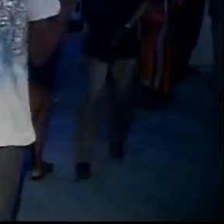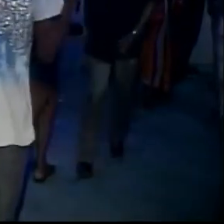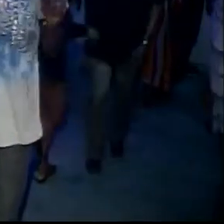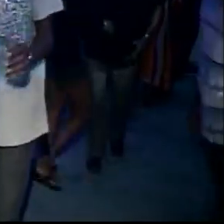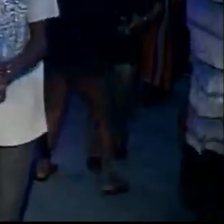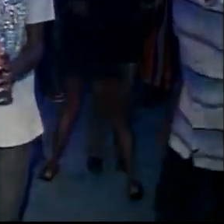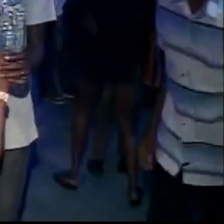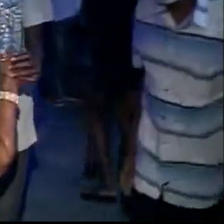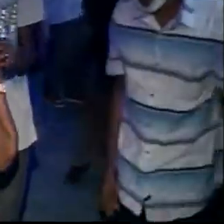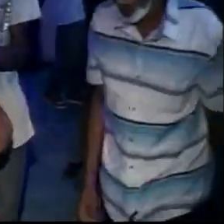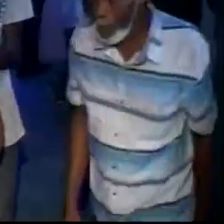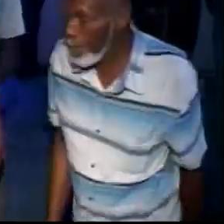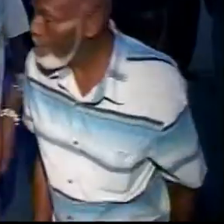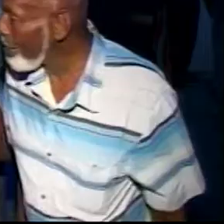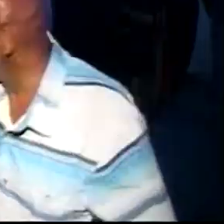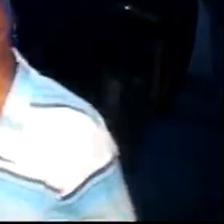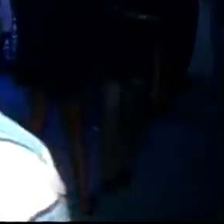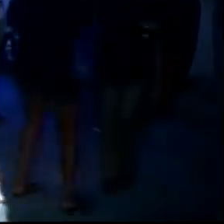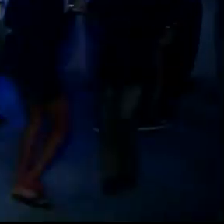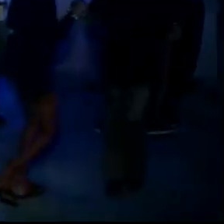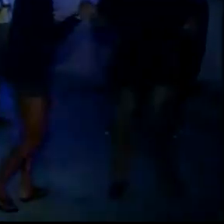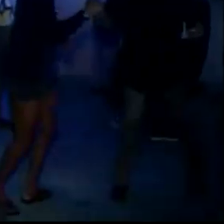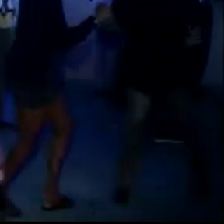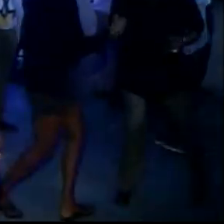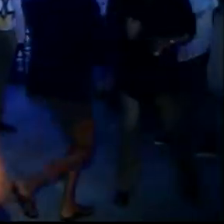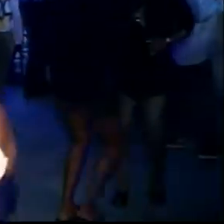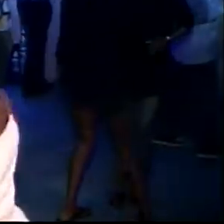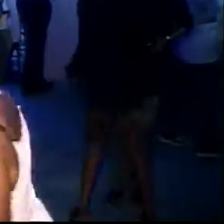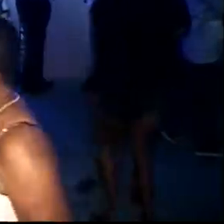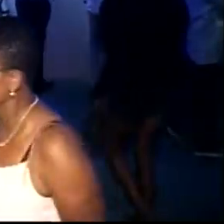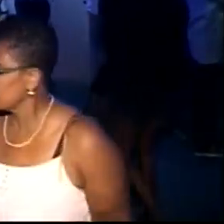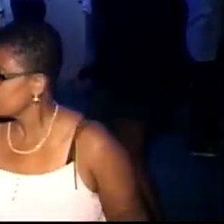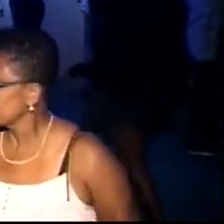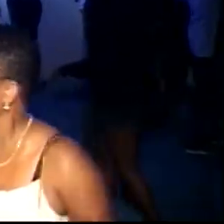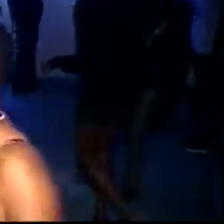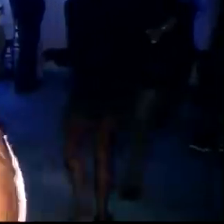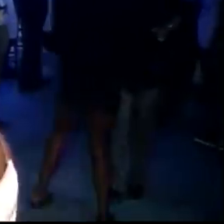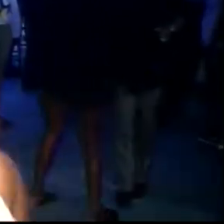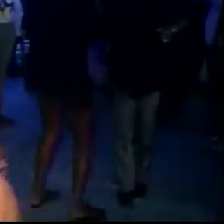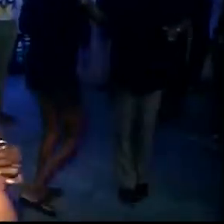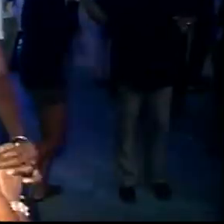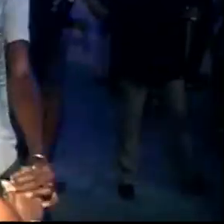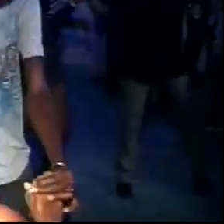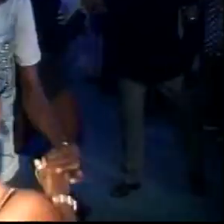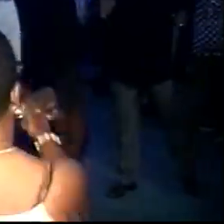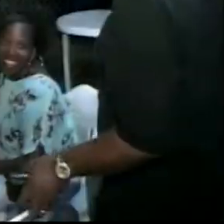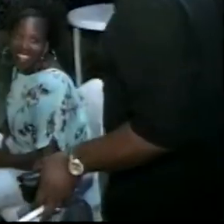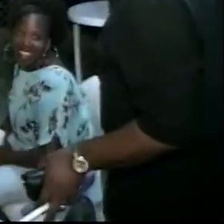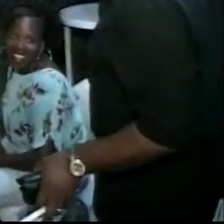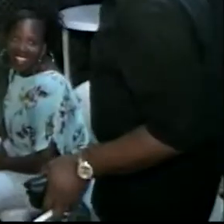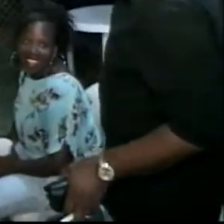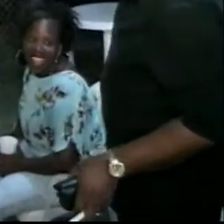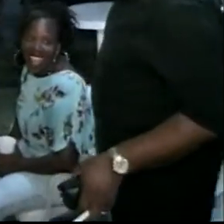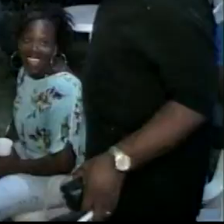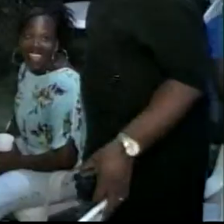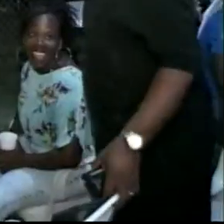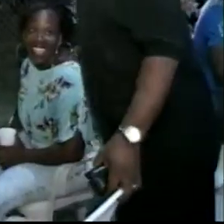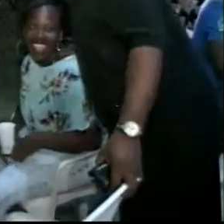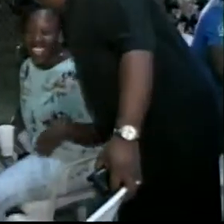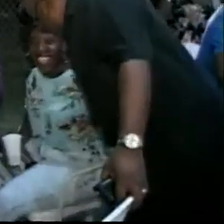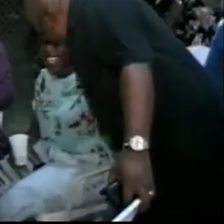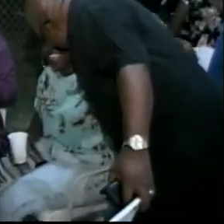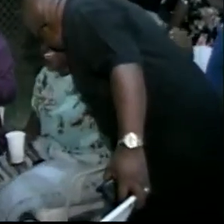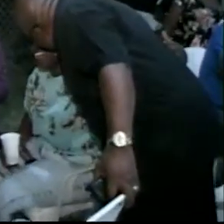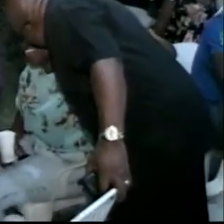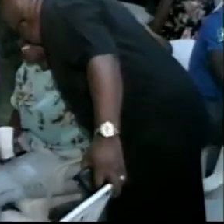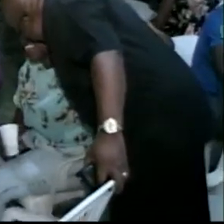by Minister of the Environment, Dr. Dennis Lowe, to say thanks to supporters, friends and family at his Christchurch East constituency